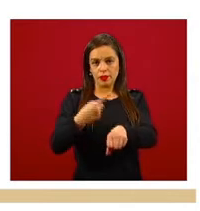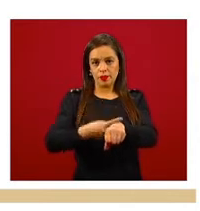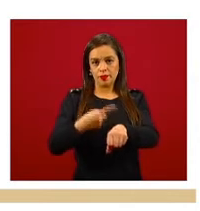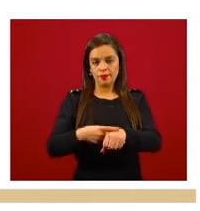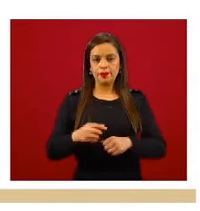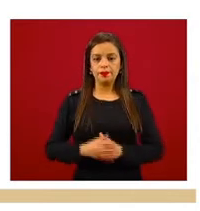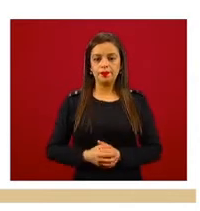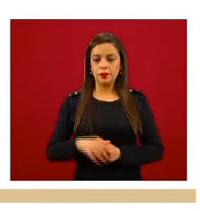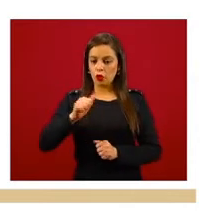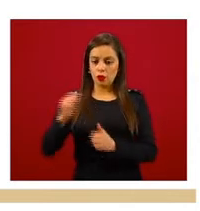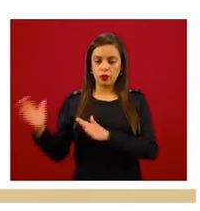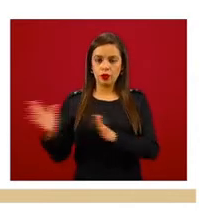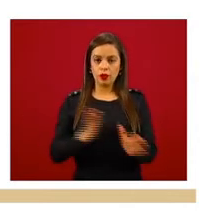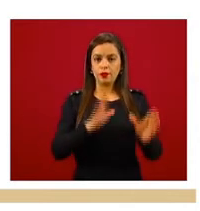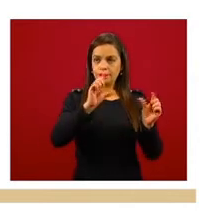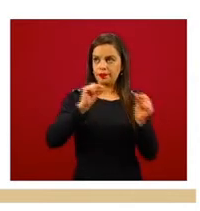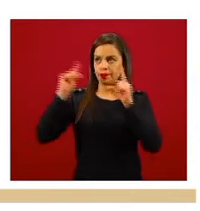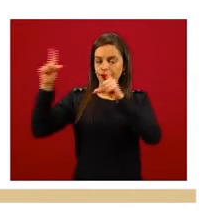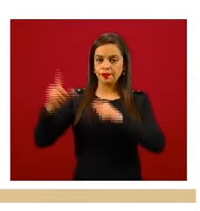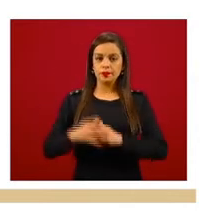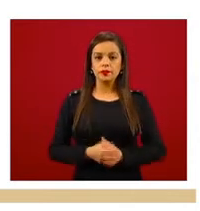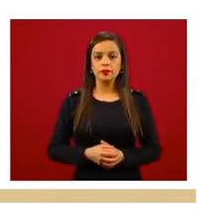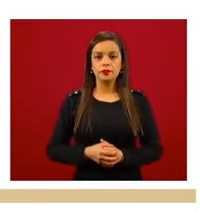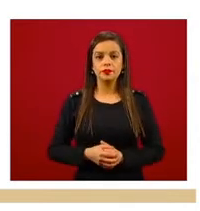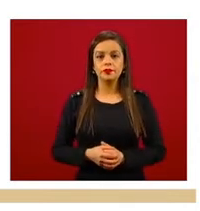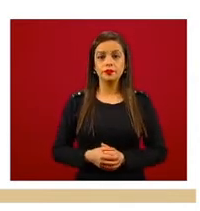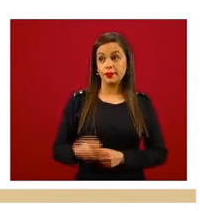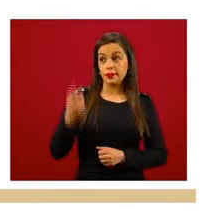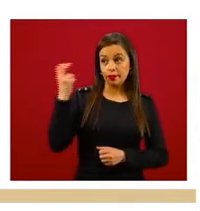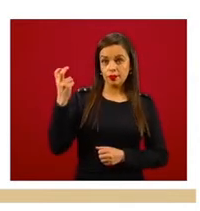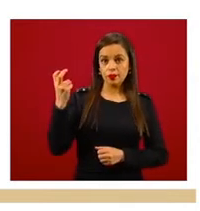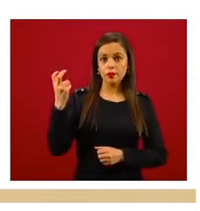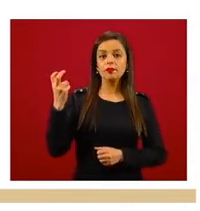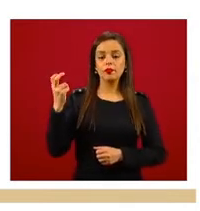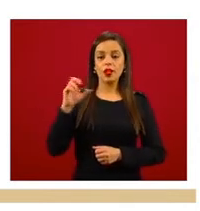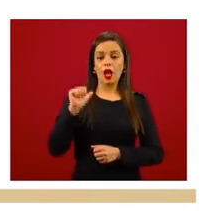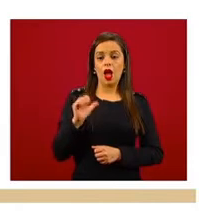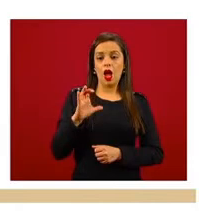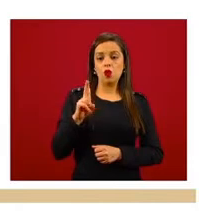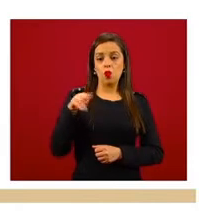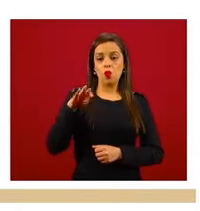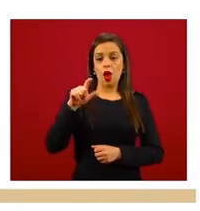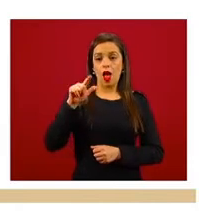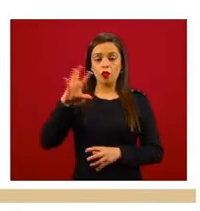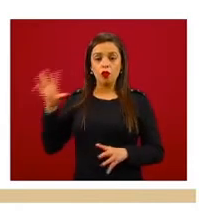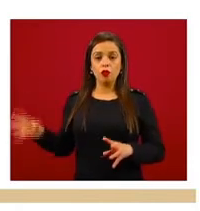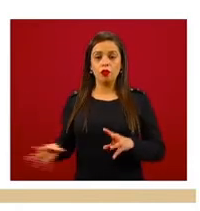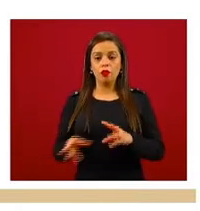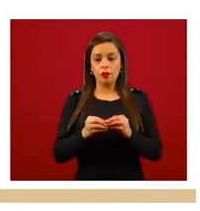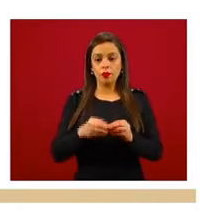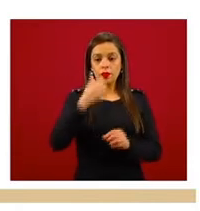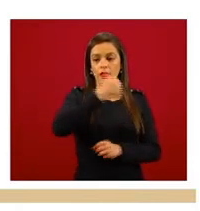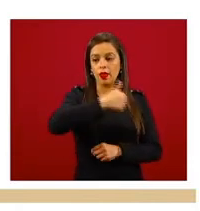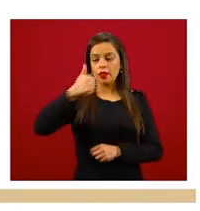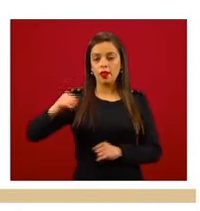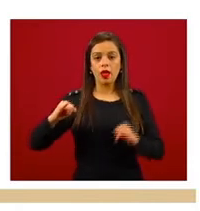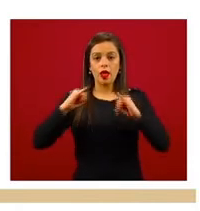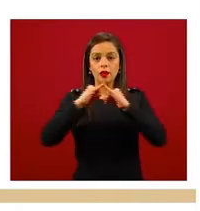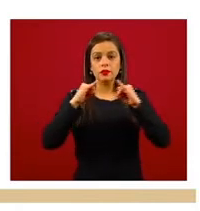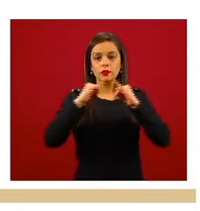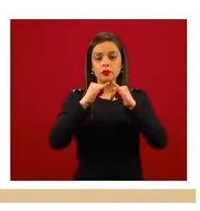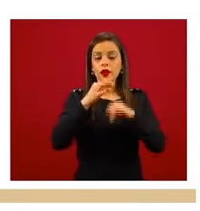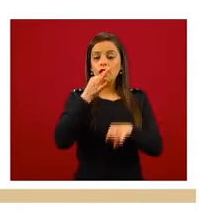of the people who have been sick. On my next slide, I can show the cumulative cases